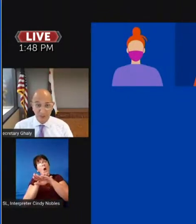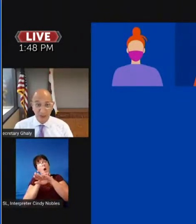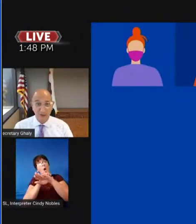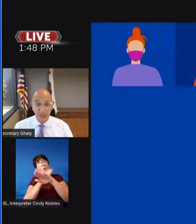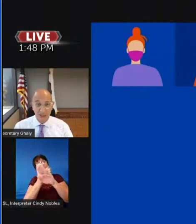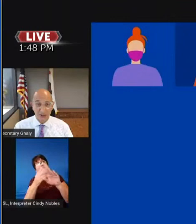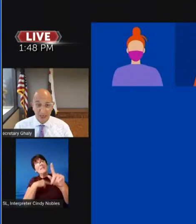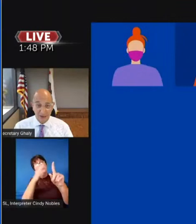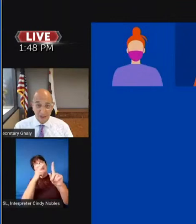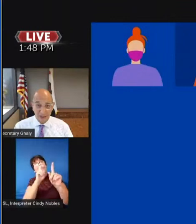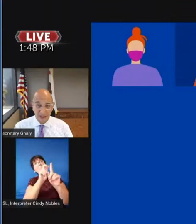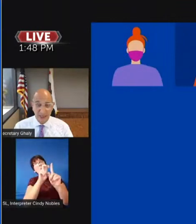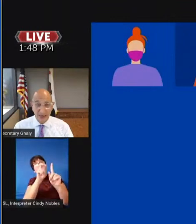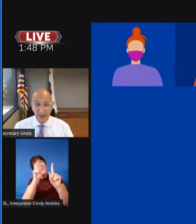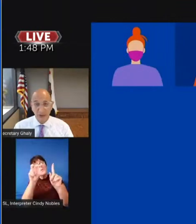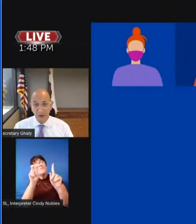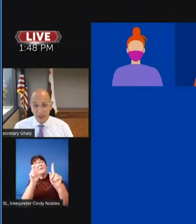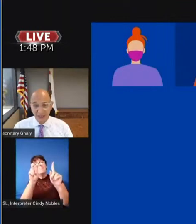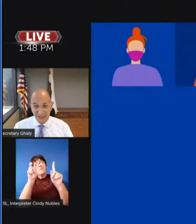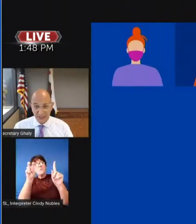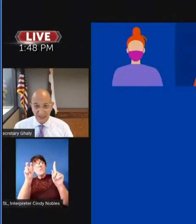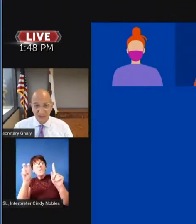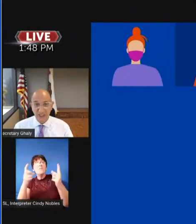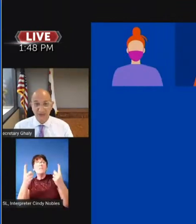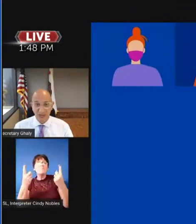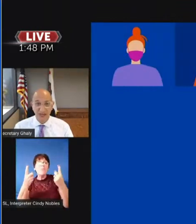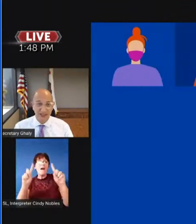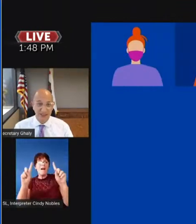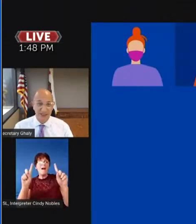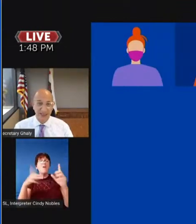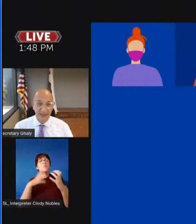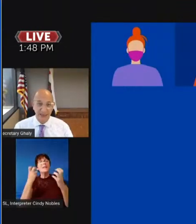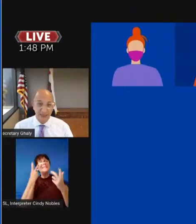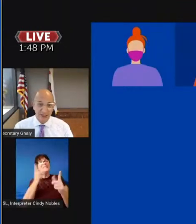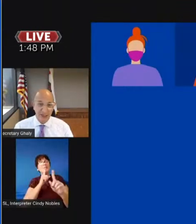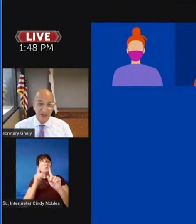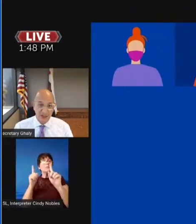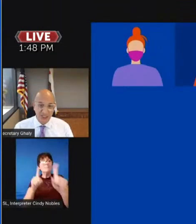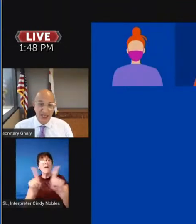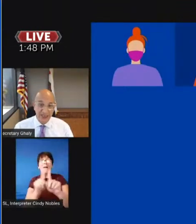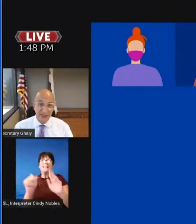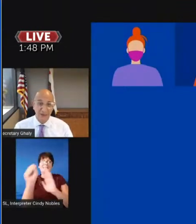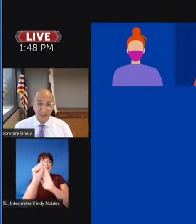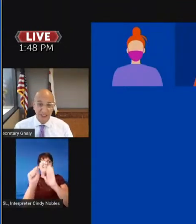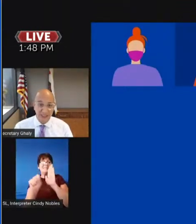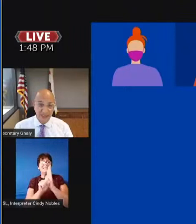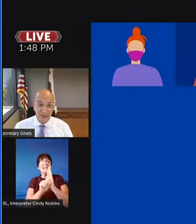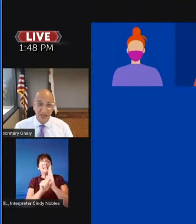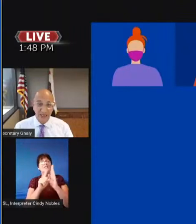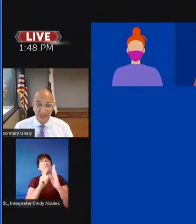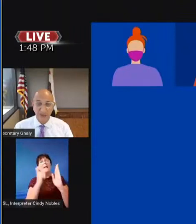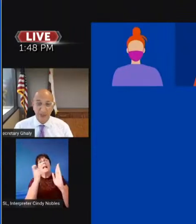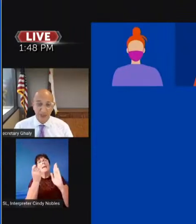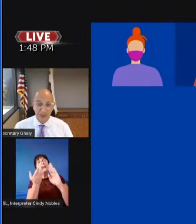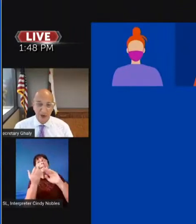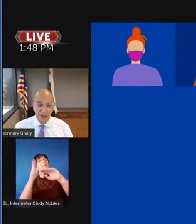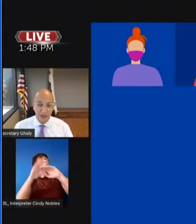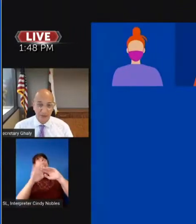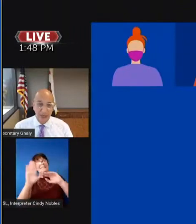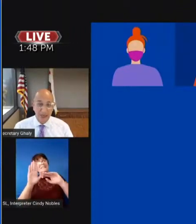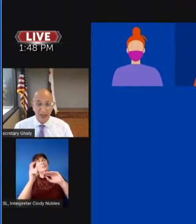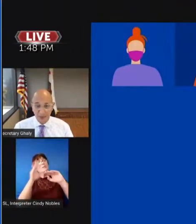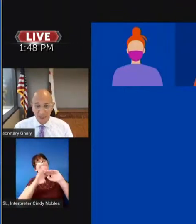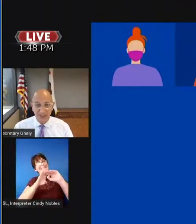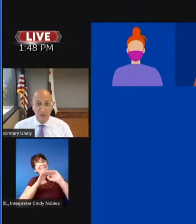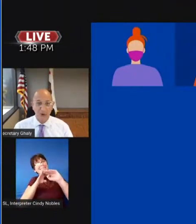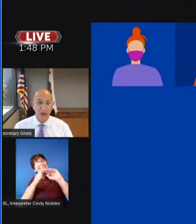seen movement across our counties, and we want to see us respond as a state to those slight increases by keeping our guard